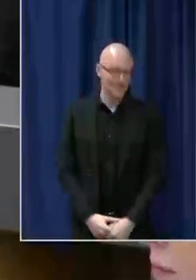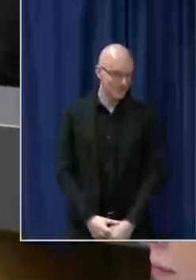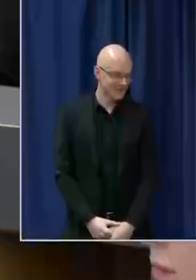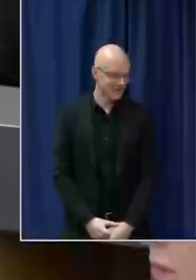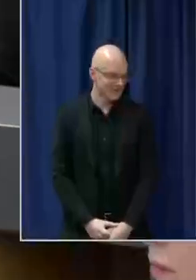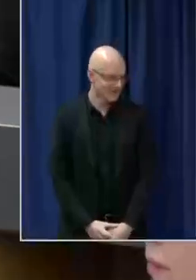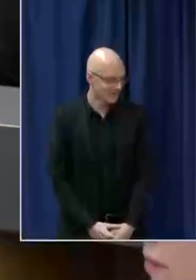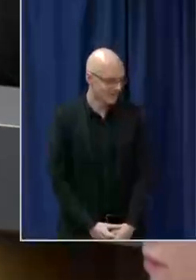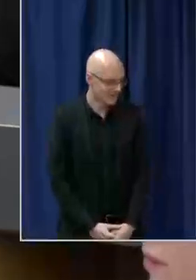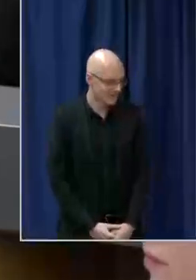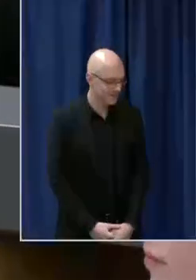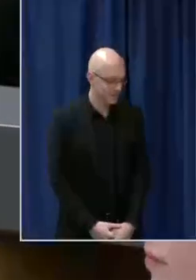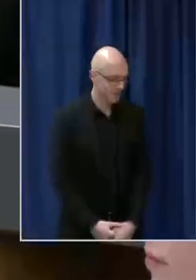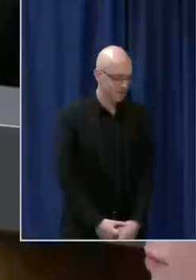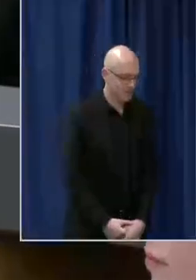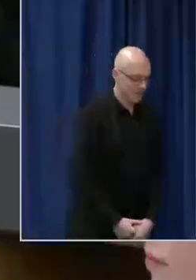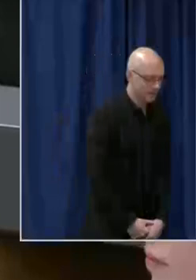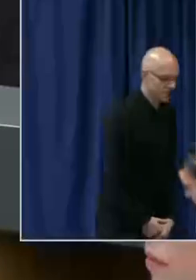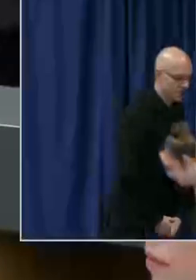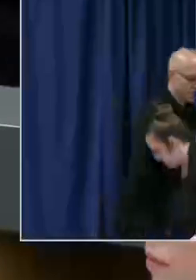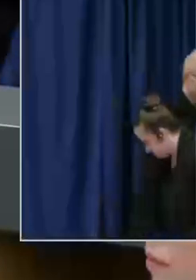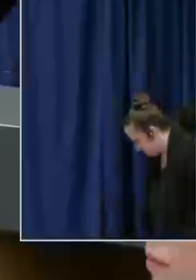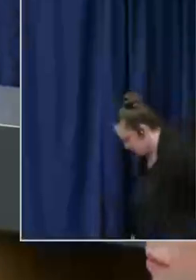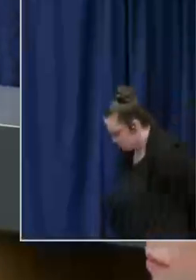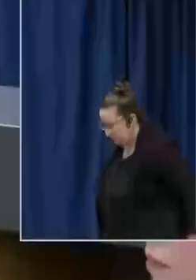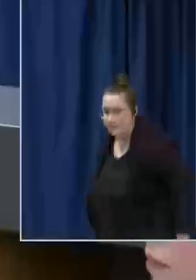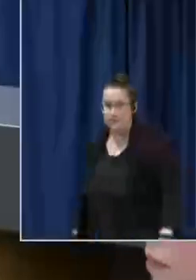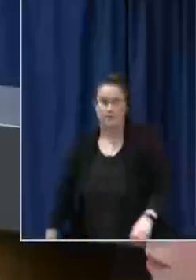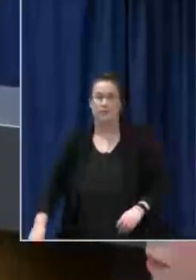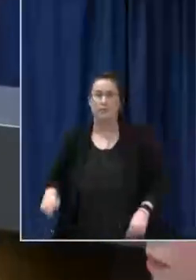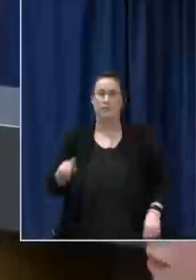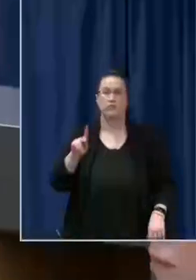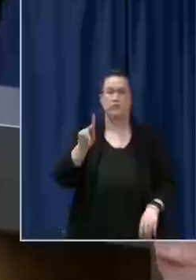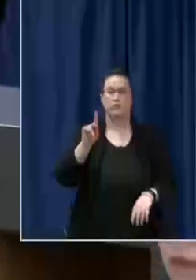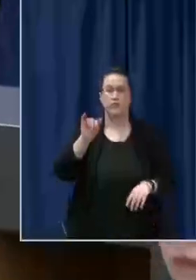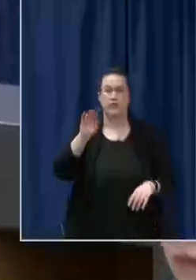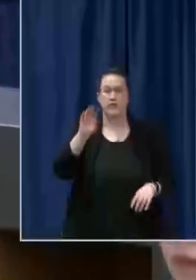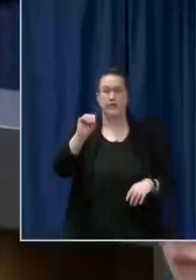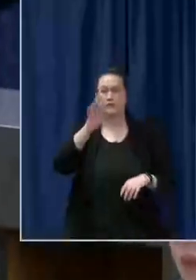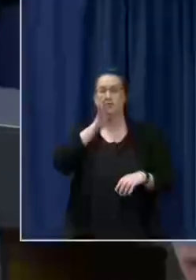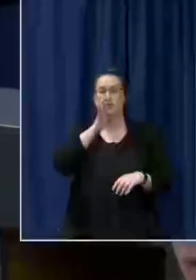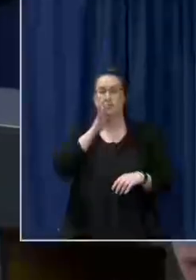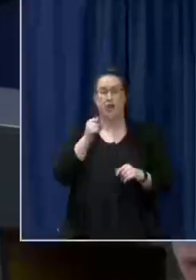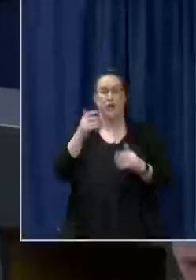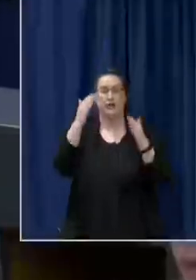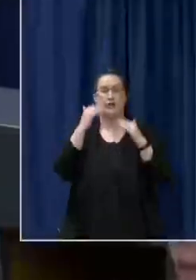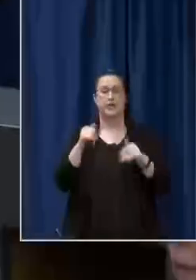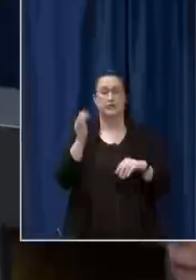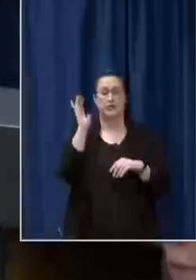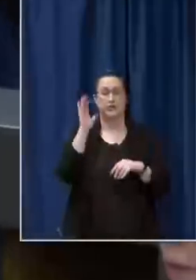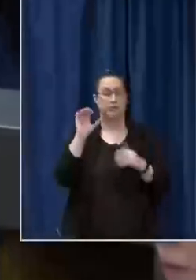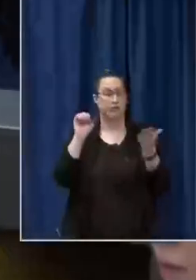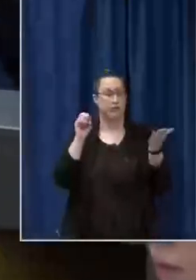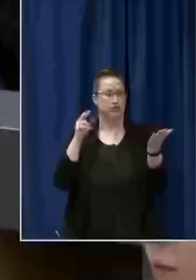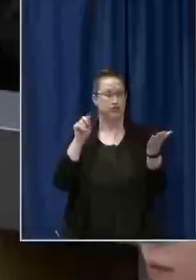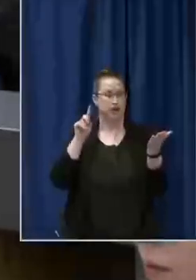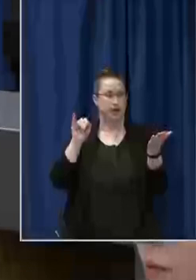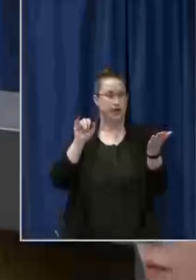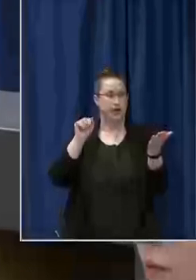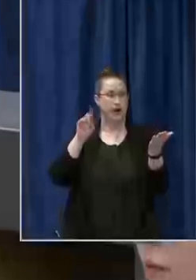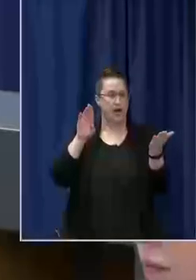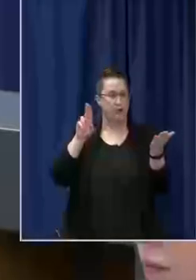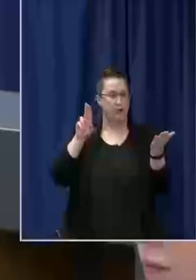All right. Our next presentation will be from Shadi Abu Zahra, who is chair of the